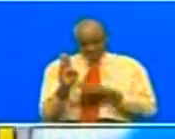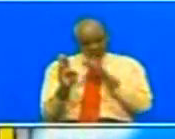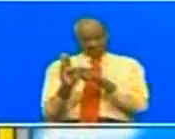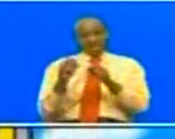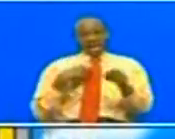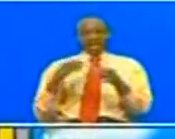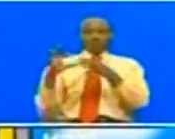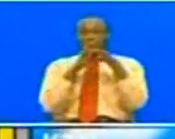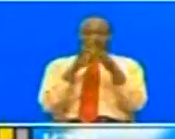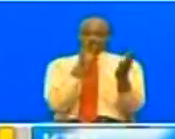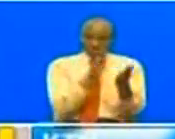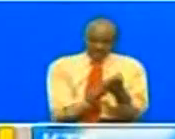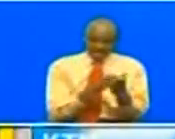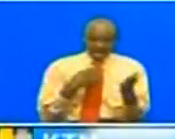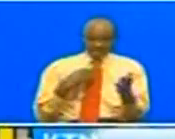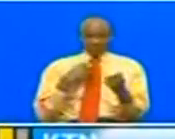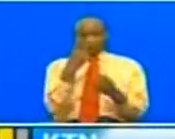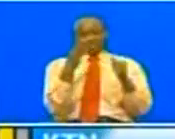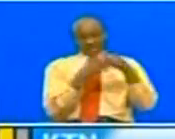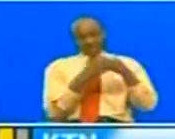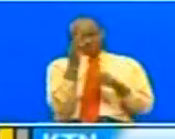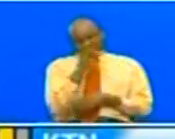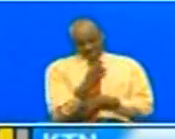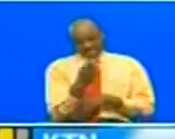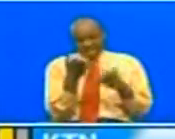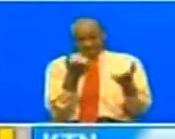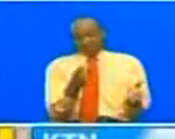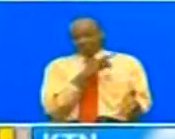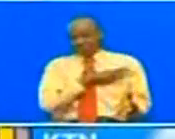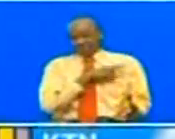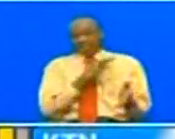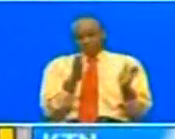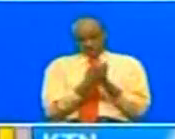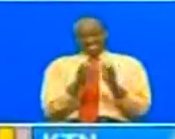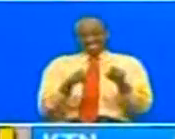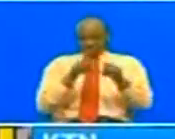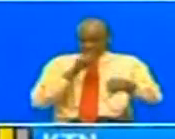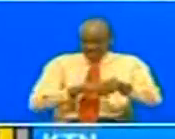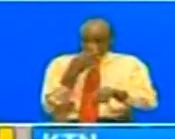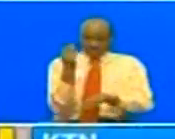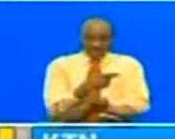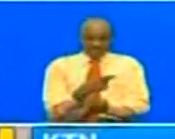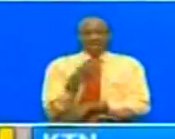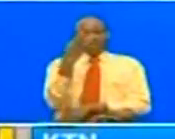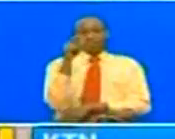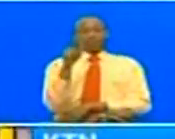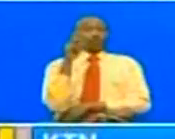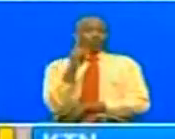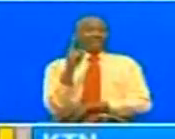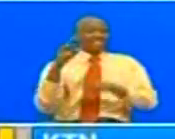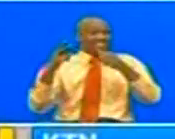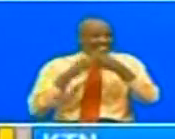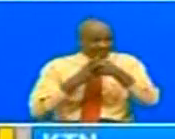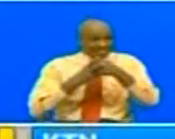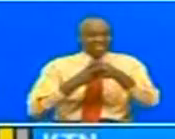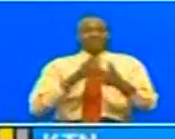while Cooperative Bank posted a 29% growth in net earnings for the same period, raking in 3.17 billion shillings